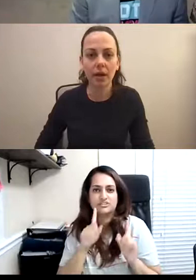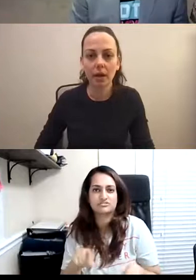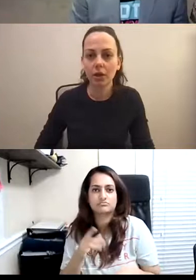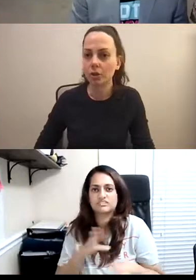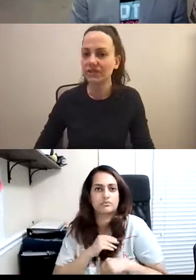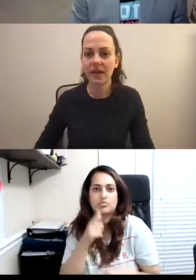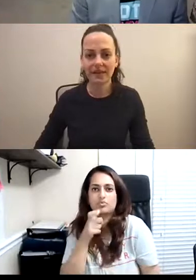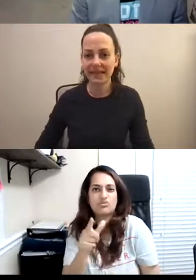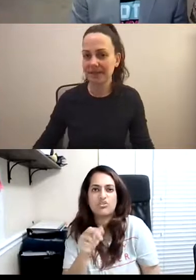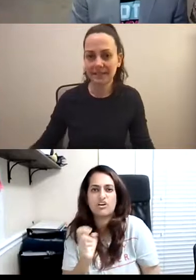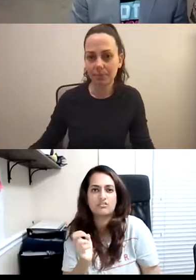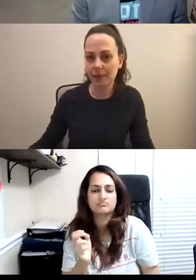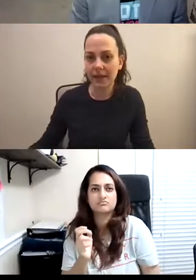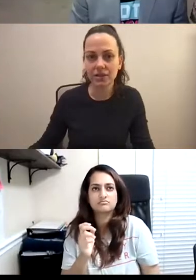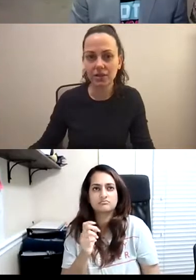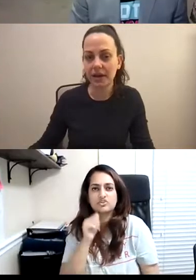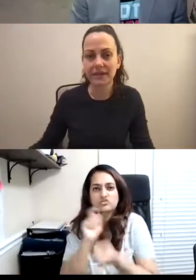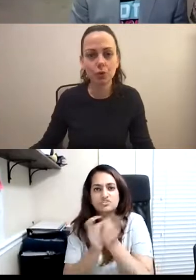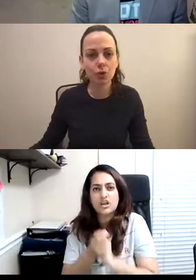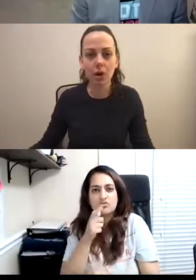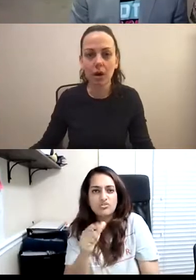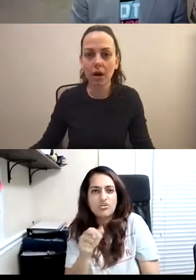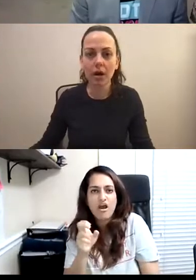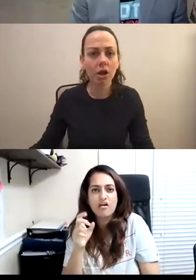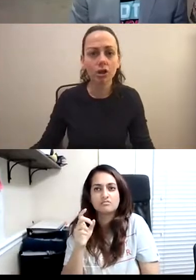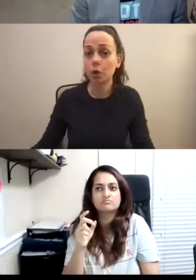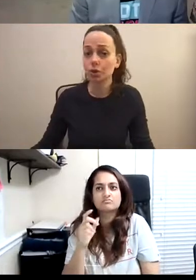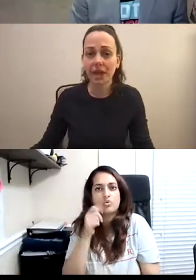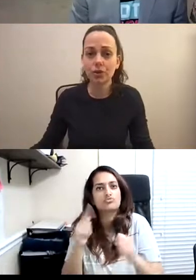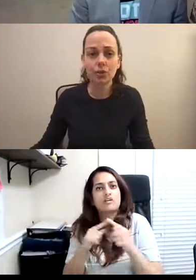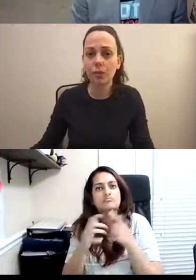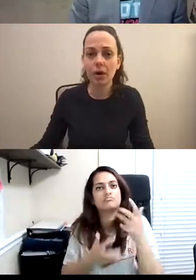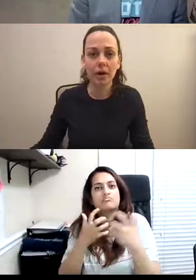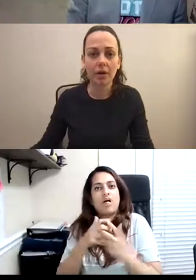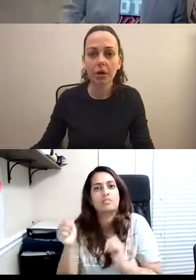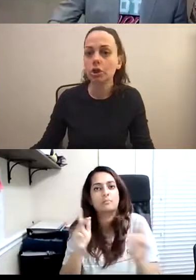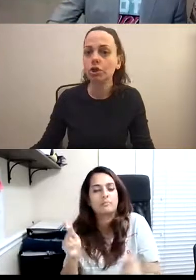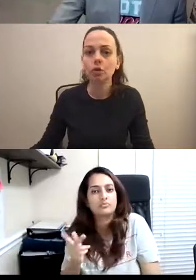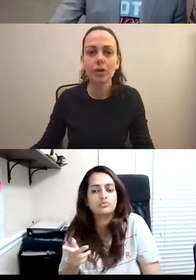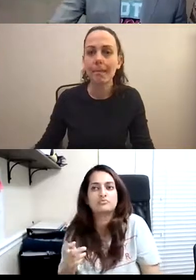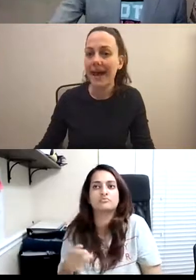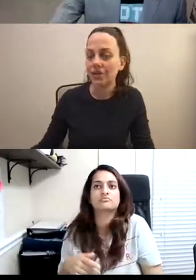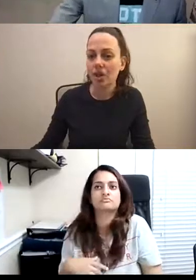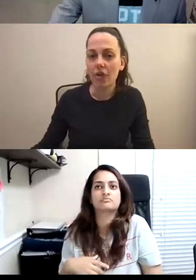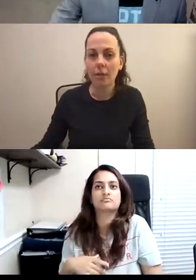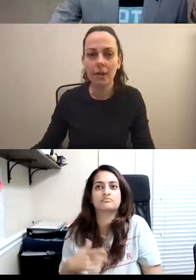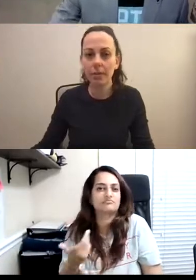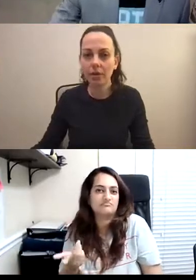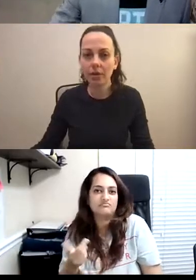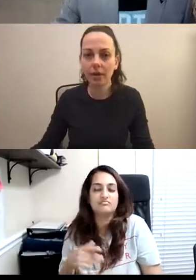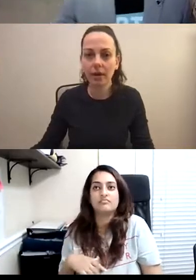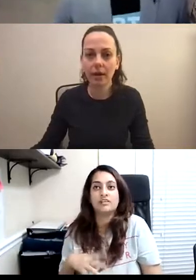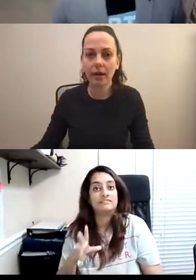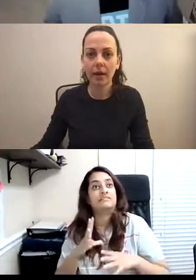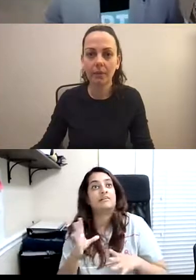are. That's my simple answer. Accept who you are. Don't change who you are. Don't try to match other